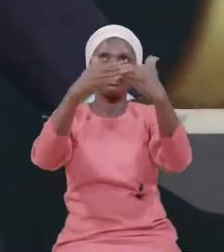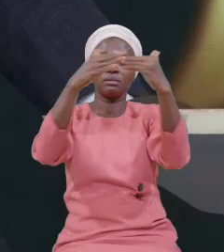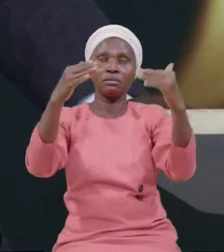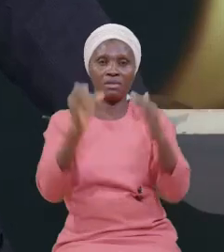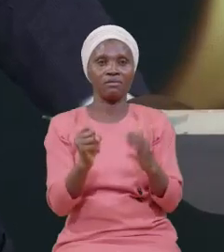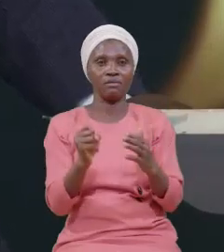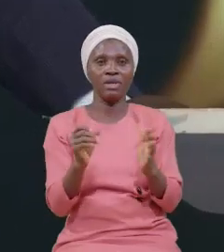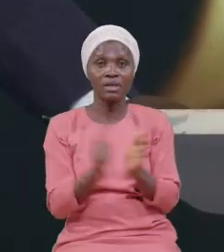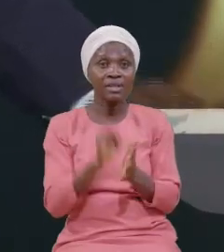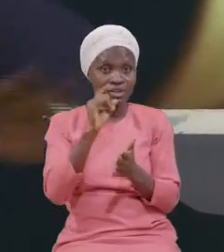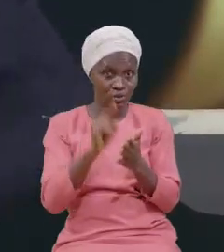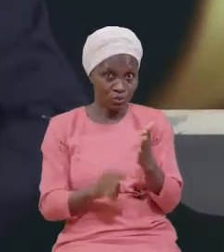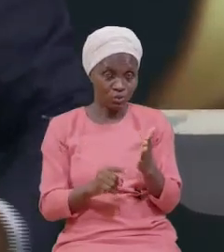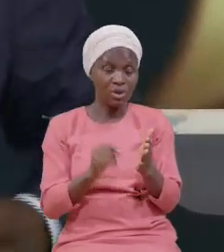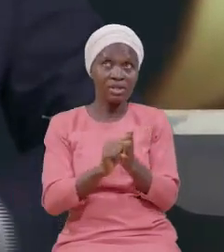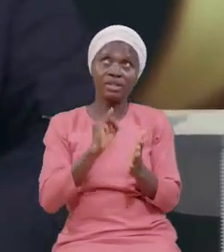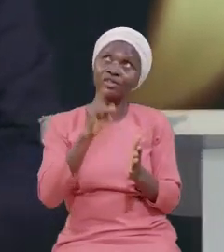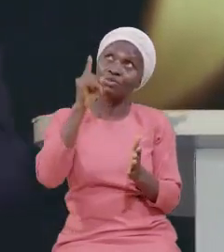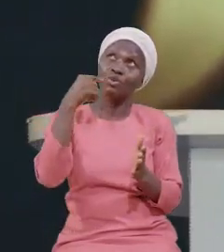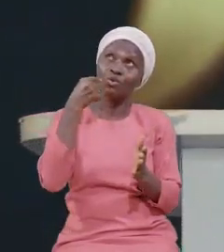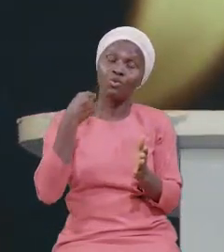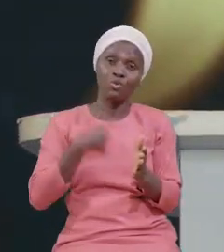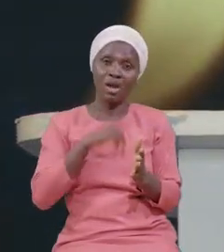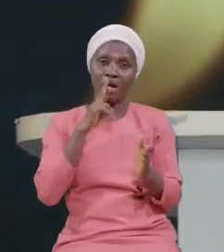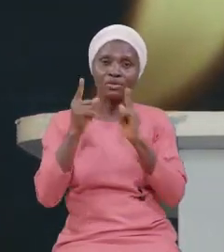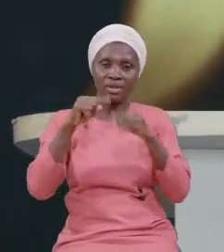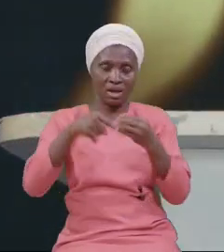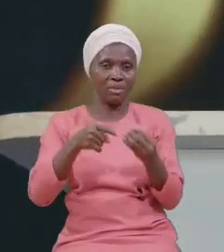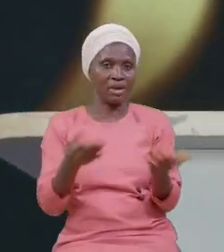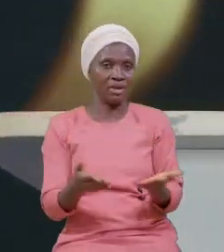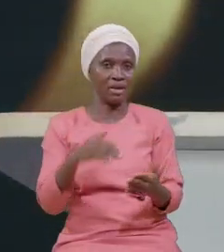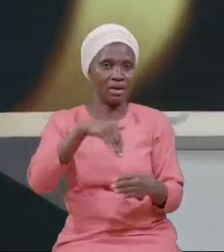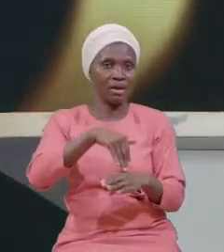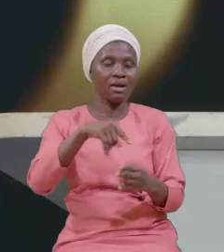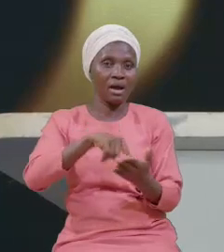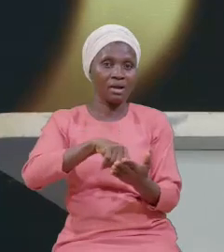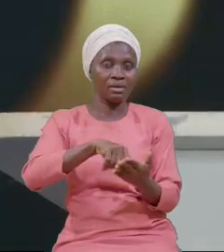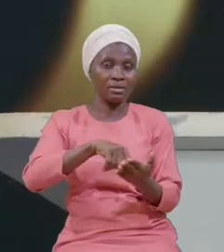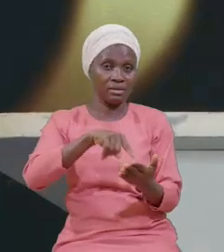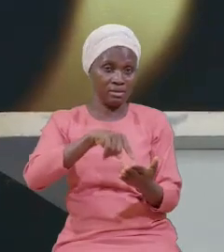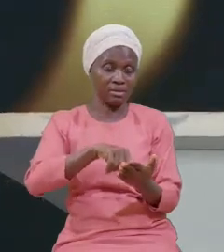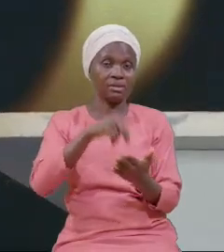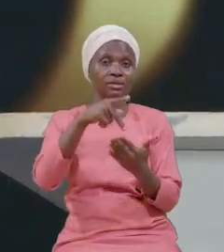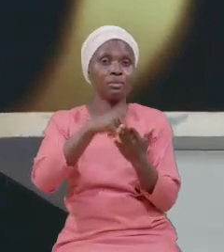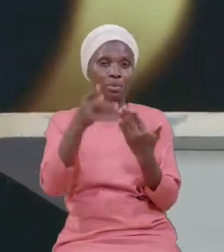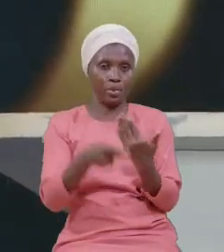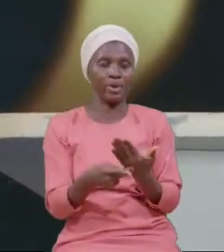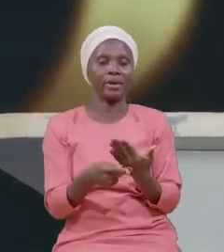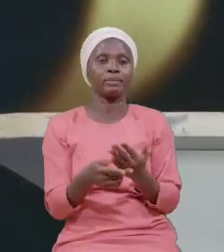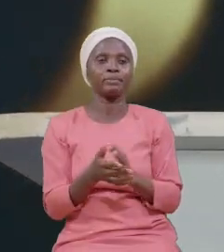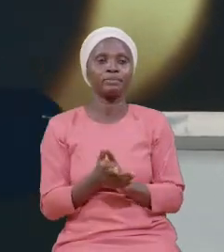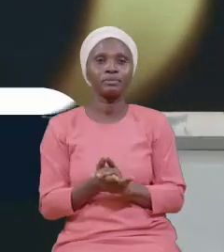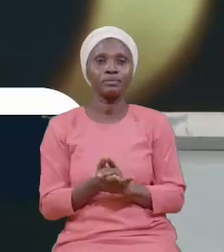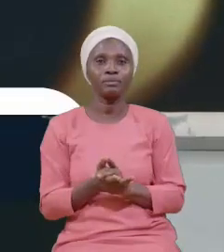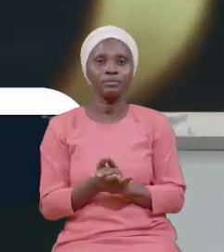the all-sufficient Jesus. There are three things we're looking at. Number one, Jesus is